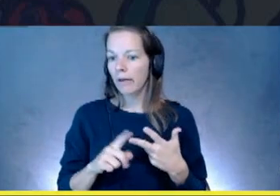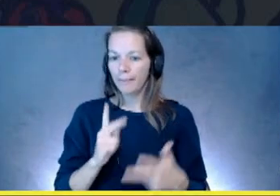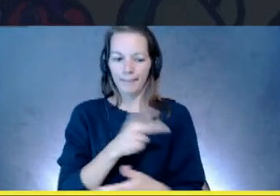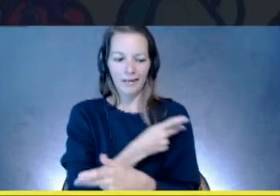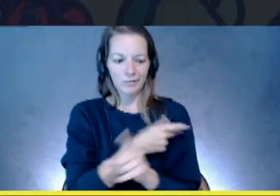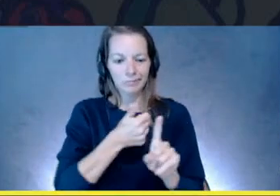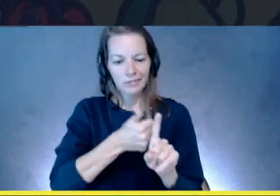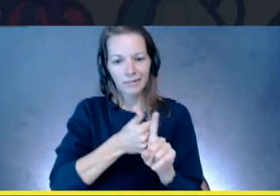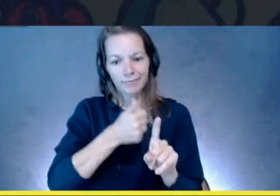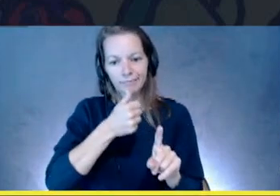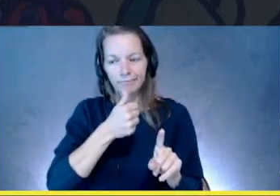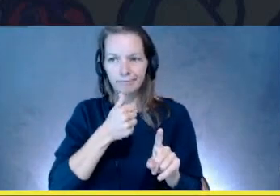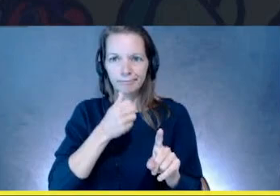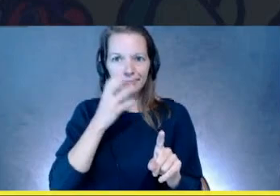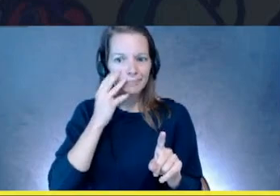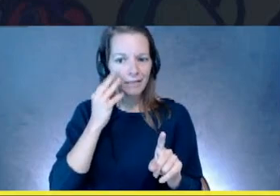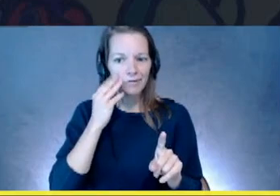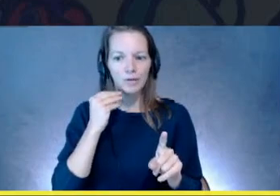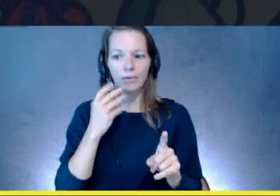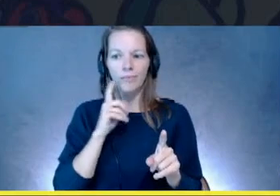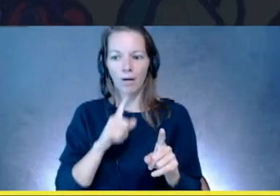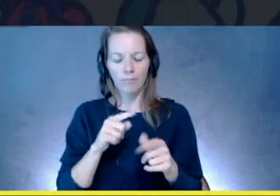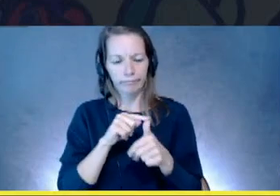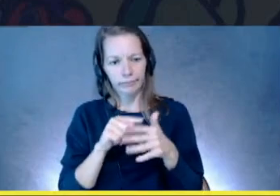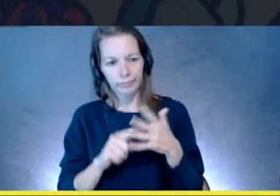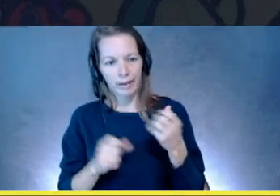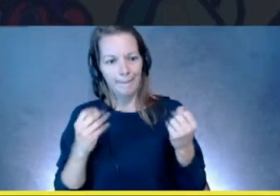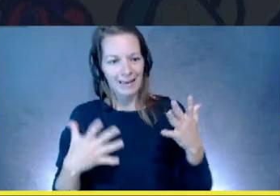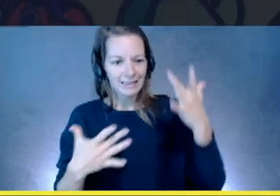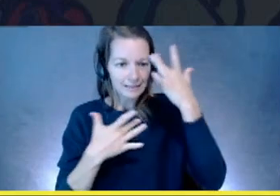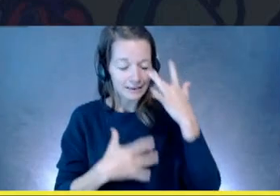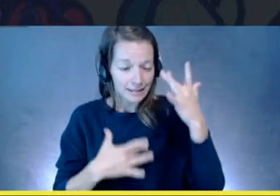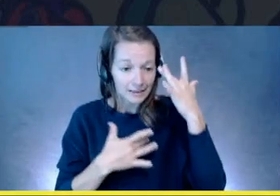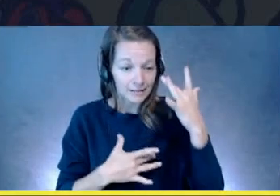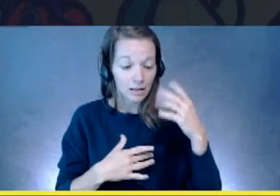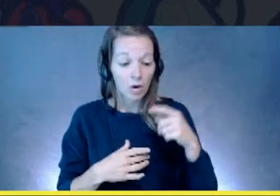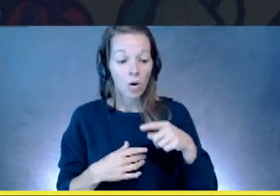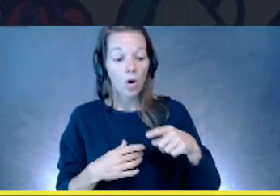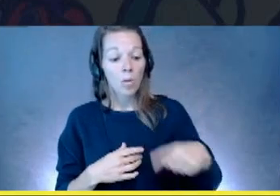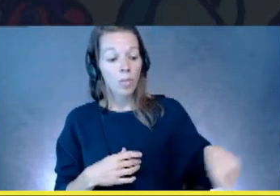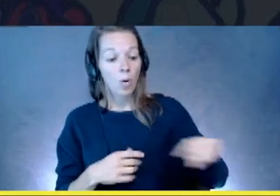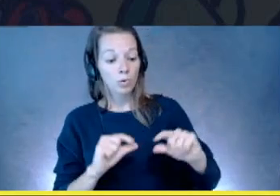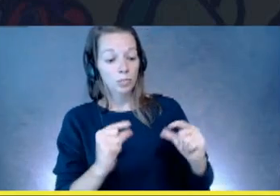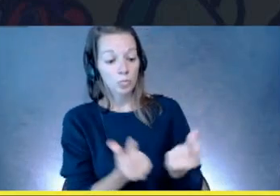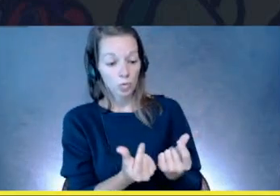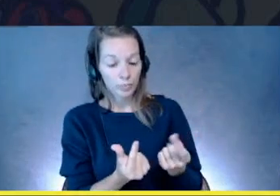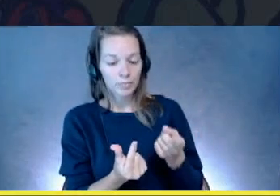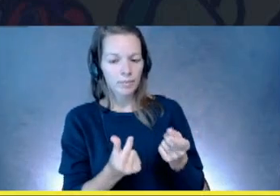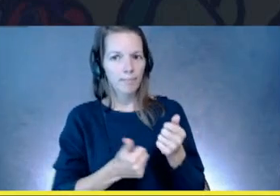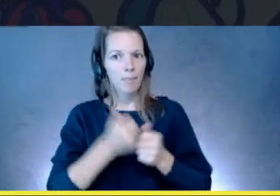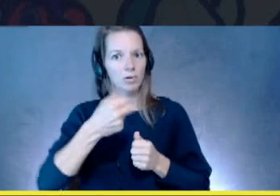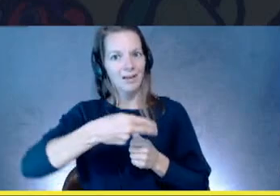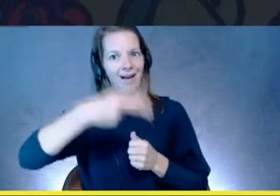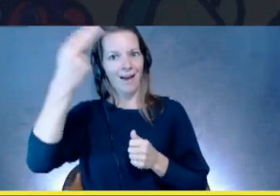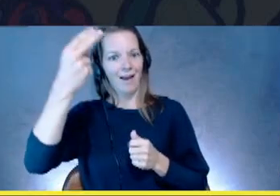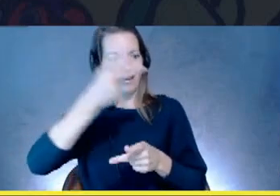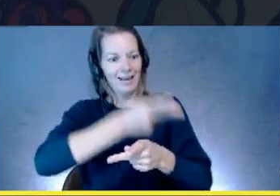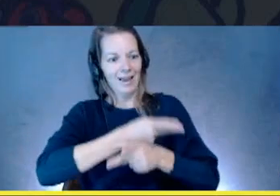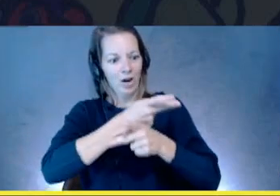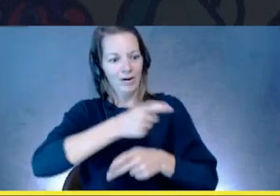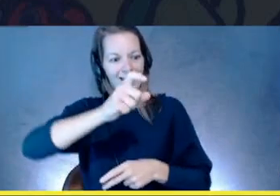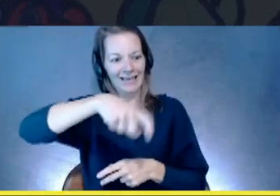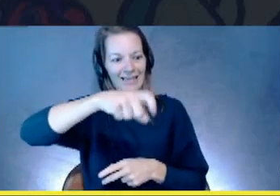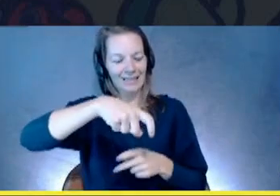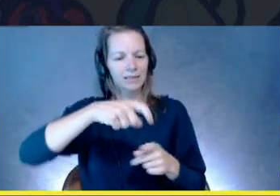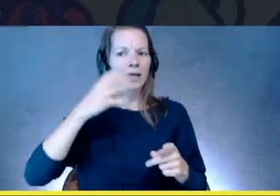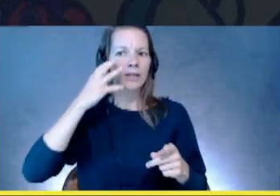suffering from multiple diseases. And we found that those patient groups, those that have the highest care needs, tend to experience the